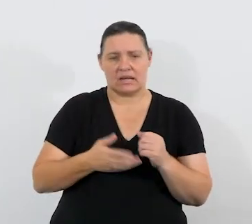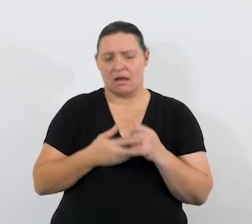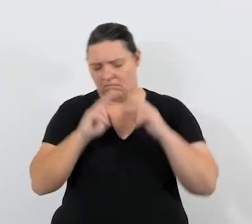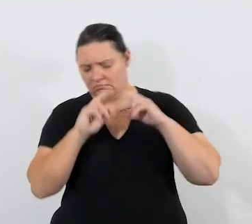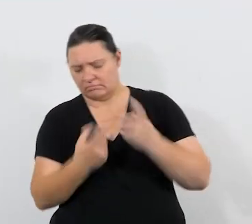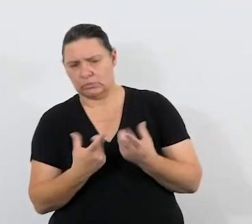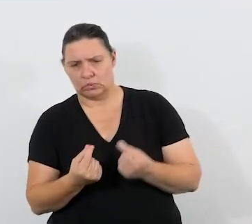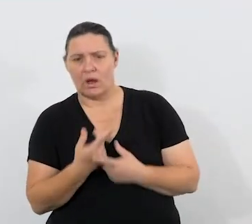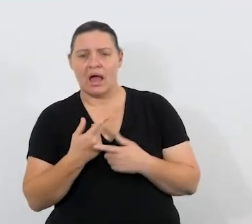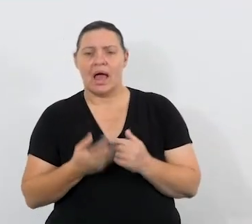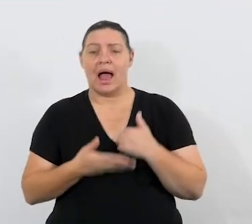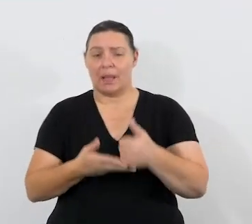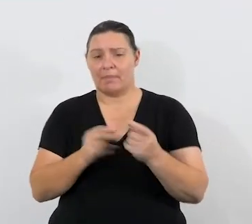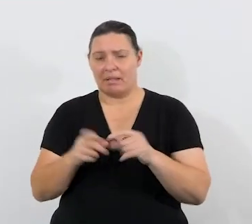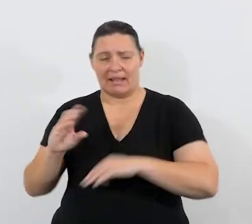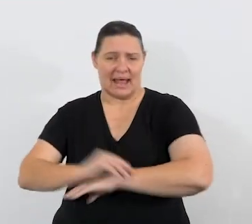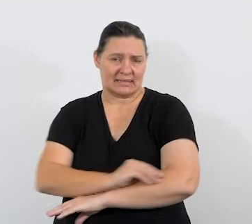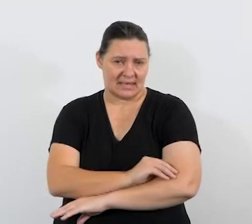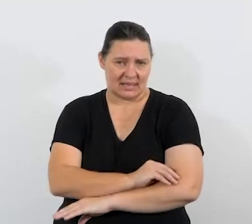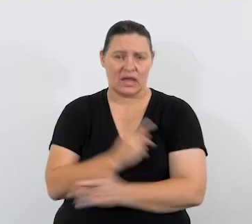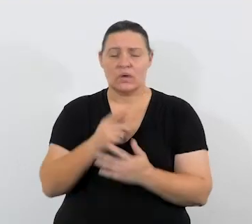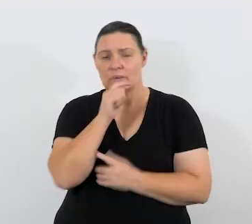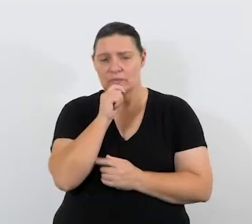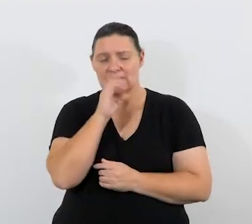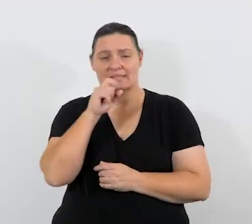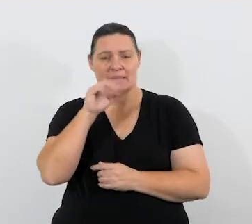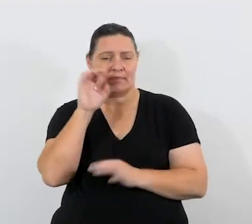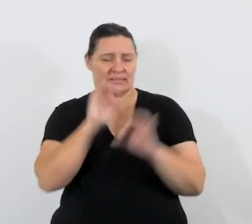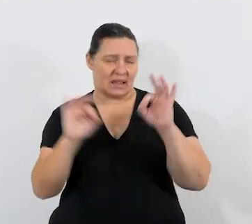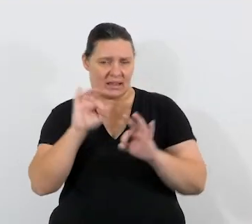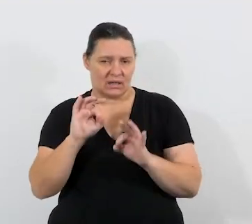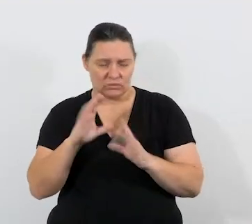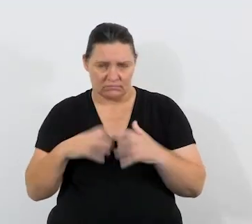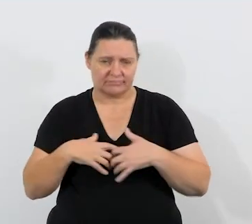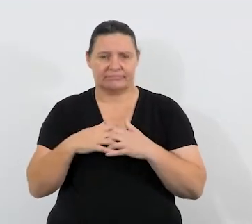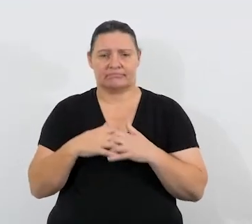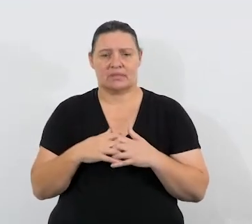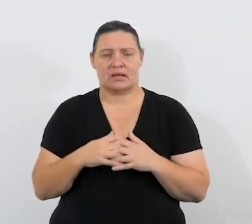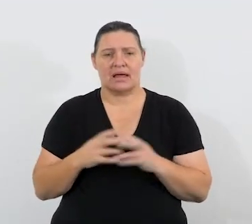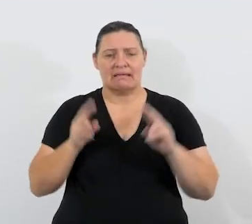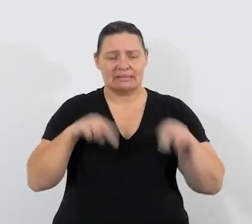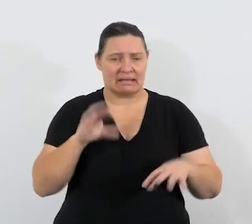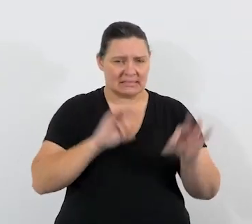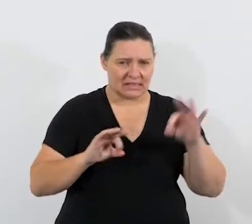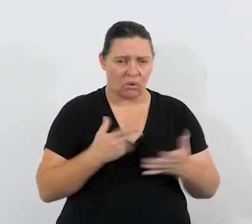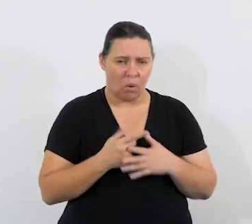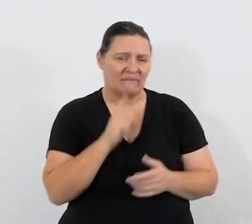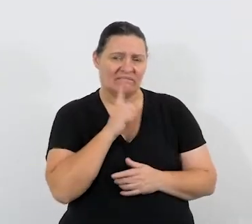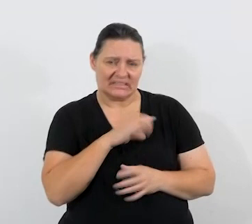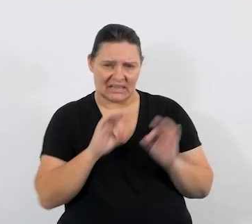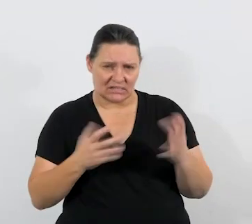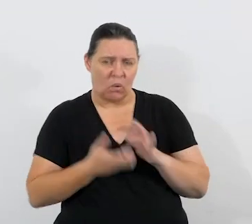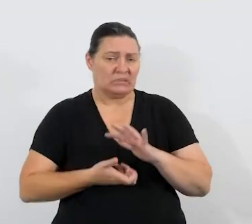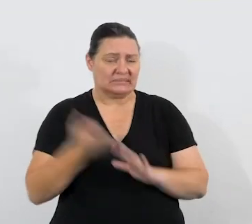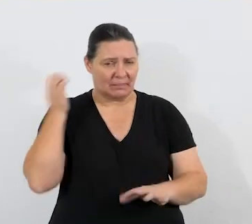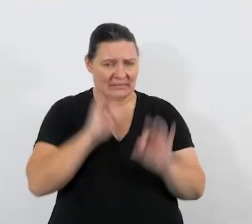help people, especially people with cancer. They use stem cells to regenerate their dead cells or worn out